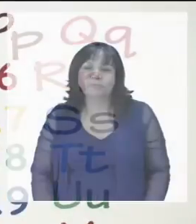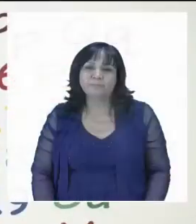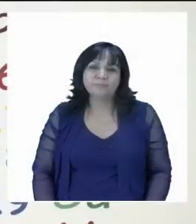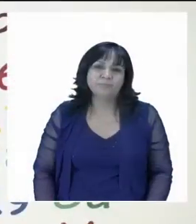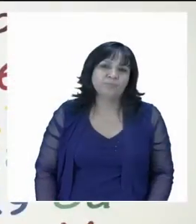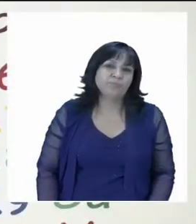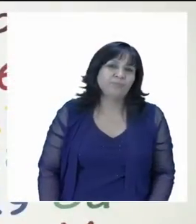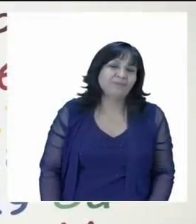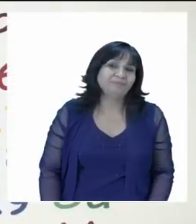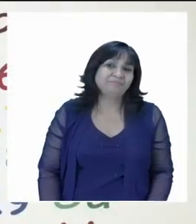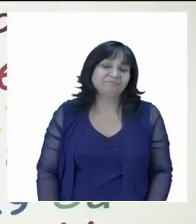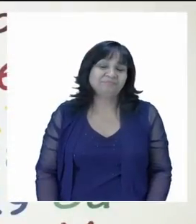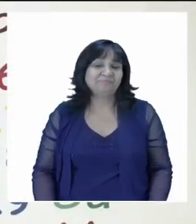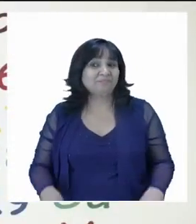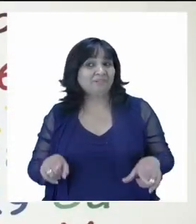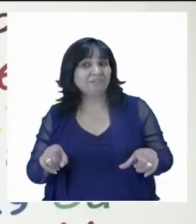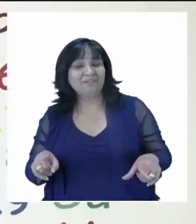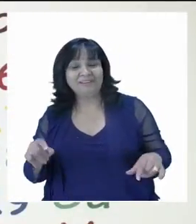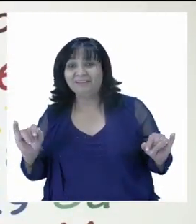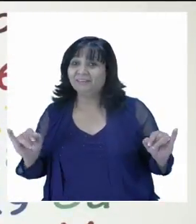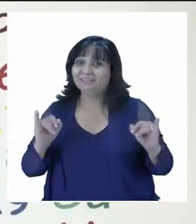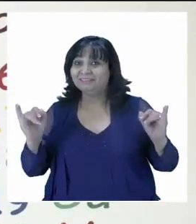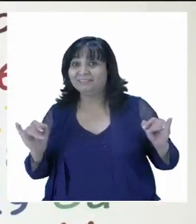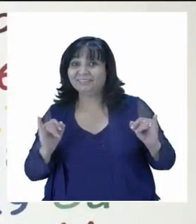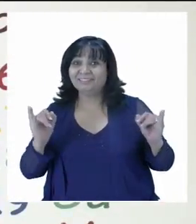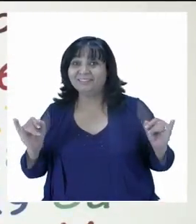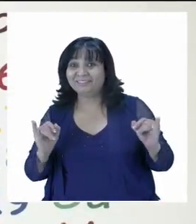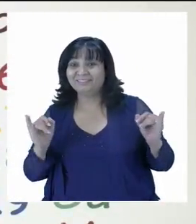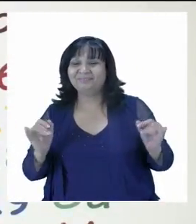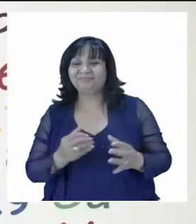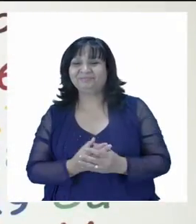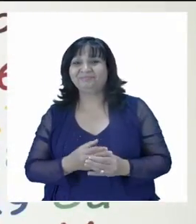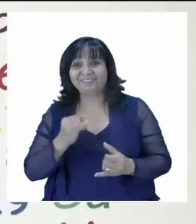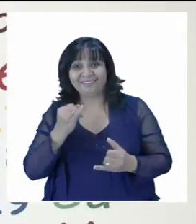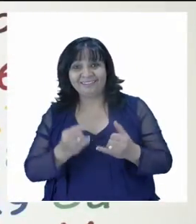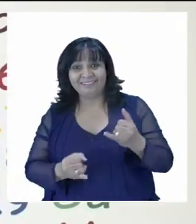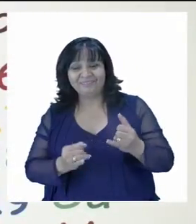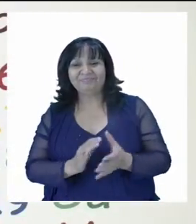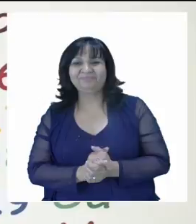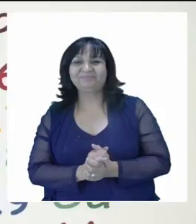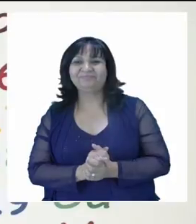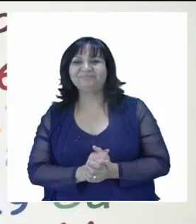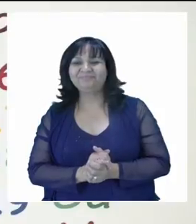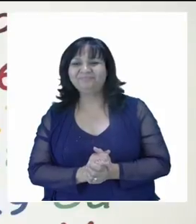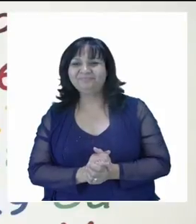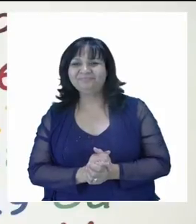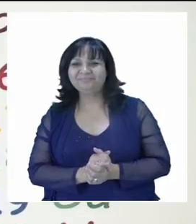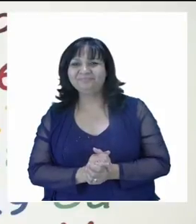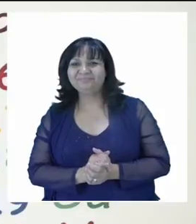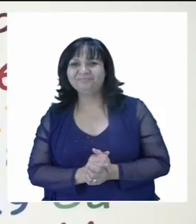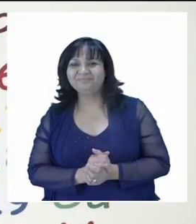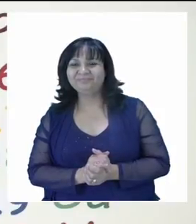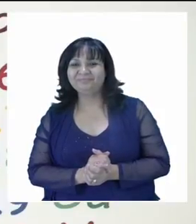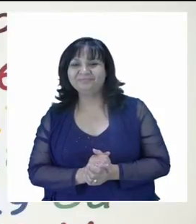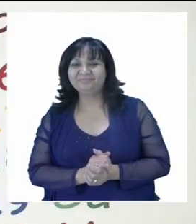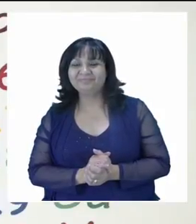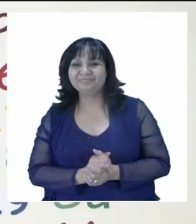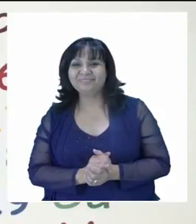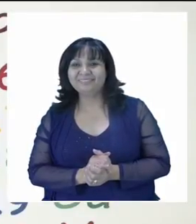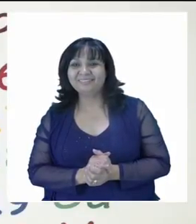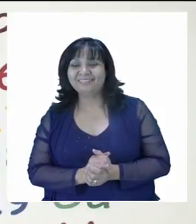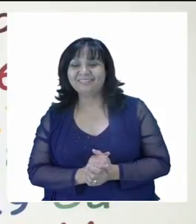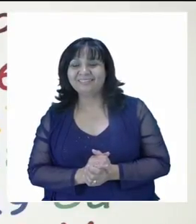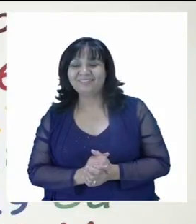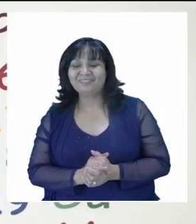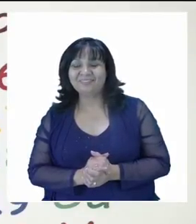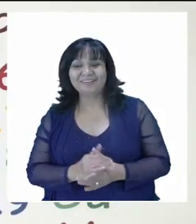I hope you enjoyed yourselves for the last exercise. Now we are going to do another